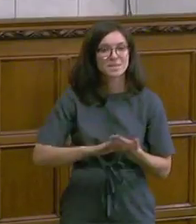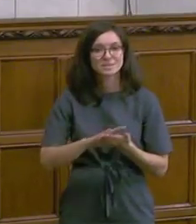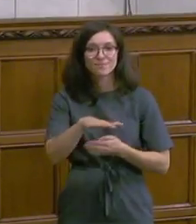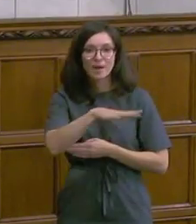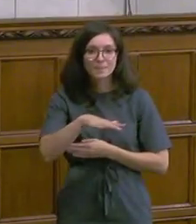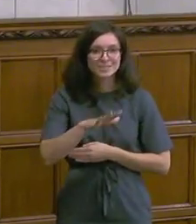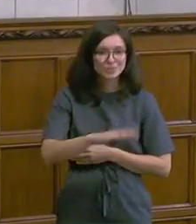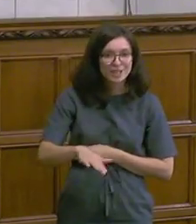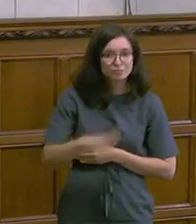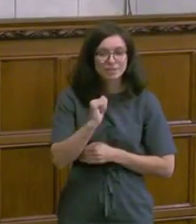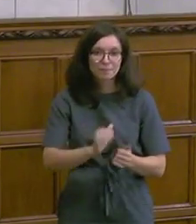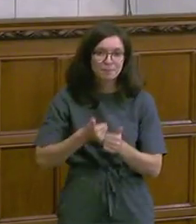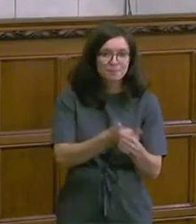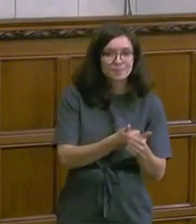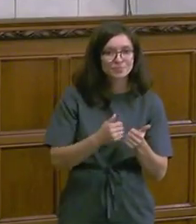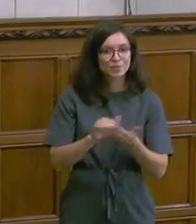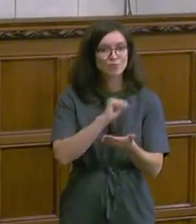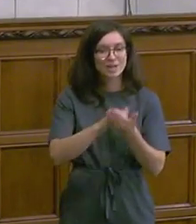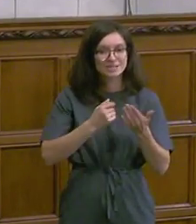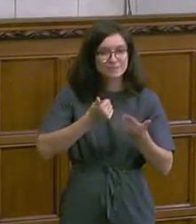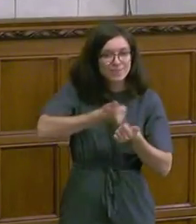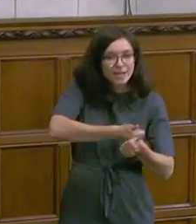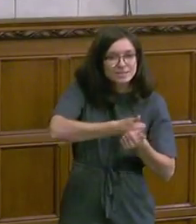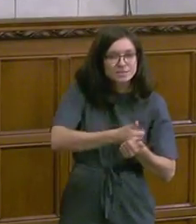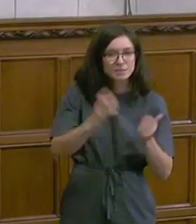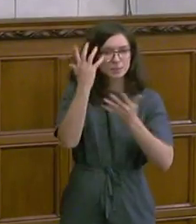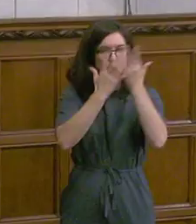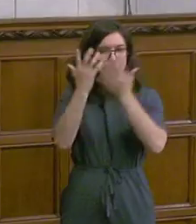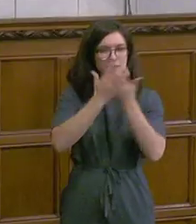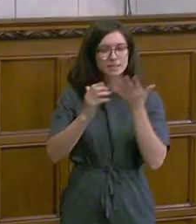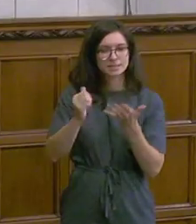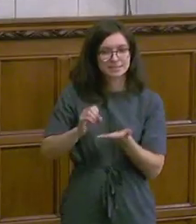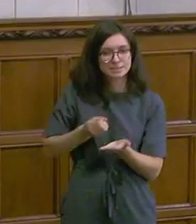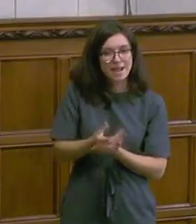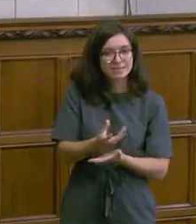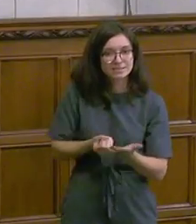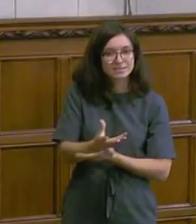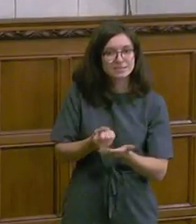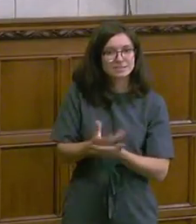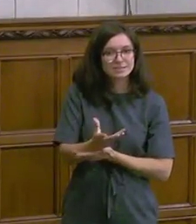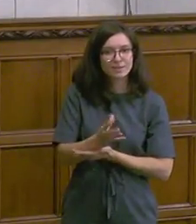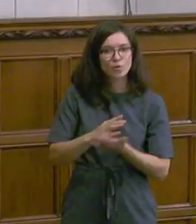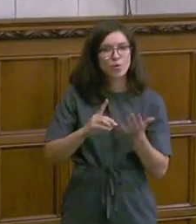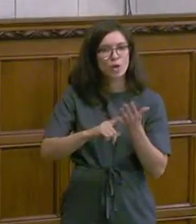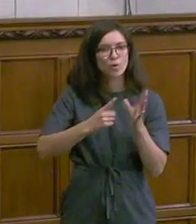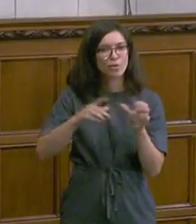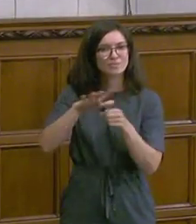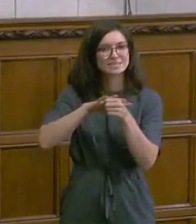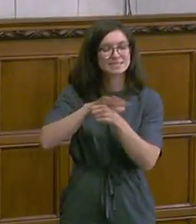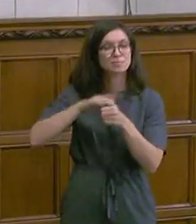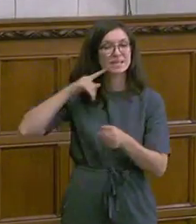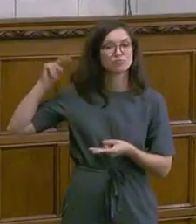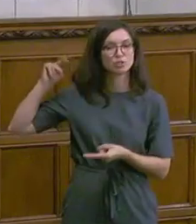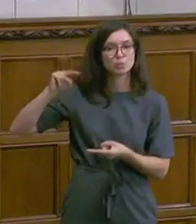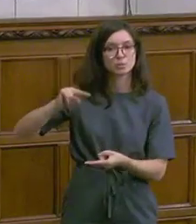we've heard, that local authority spending on specialist education services for deaf children has been reducing since